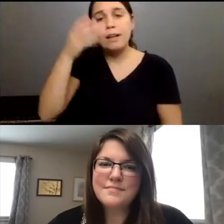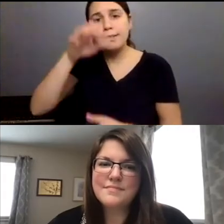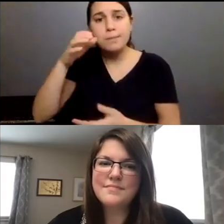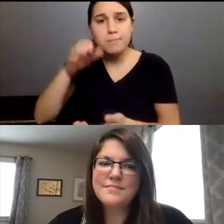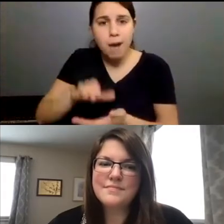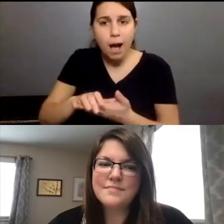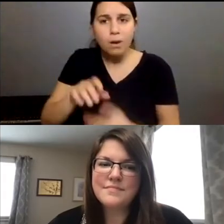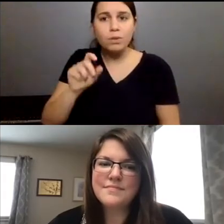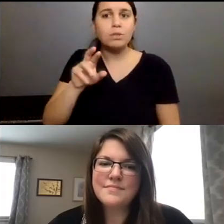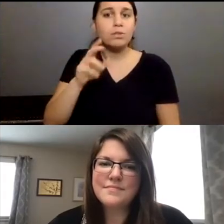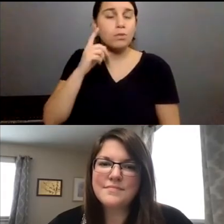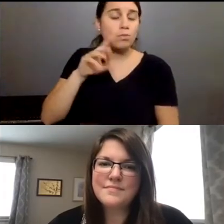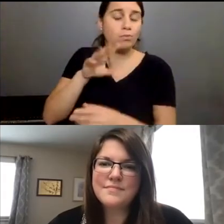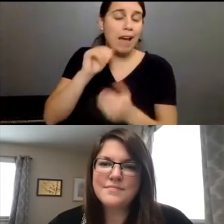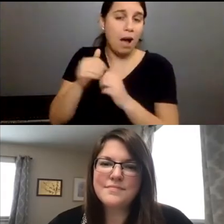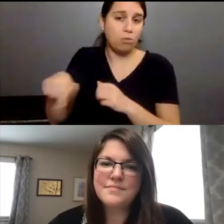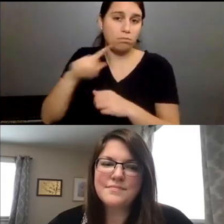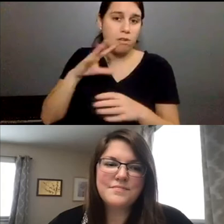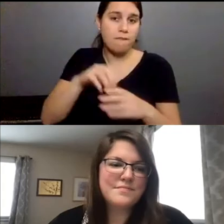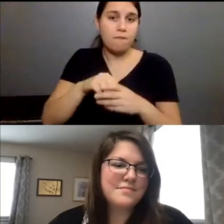in this program?